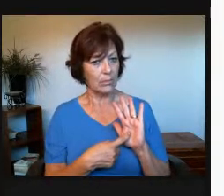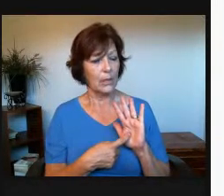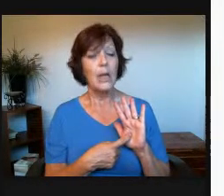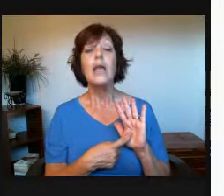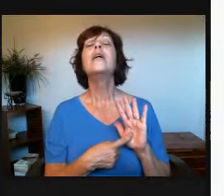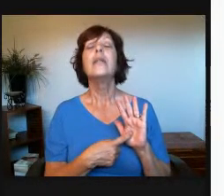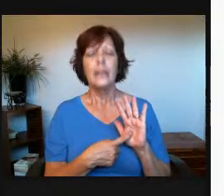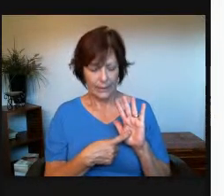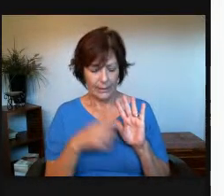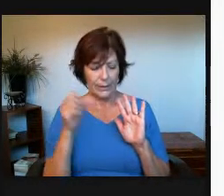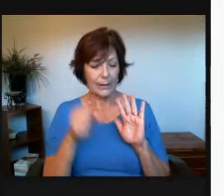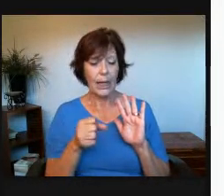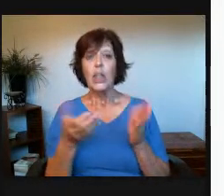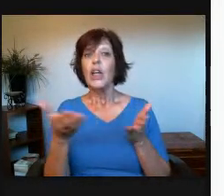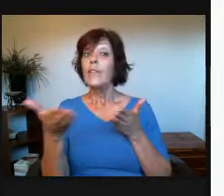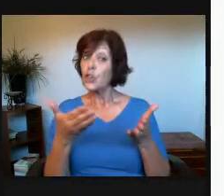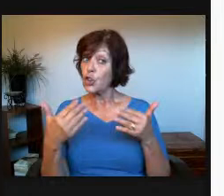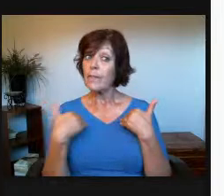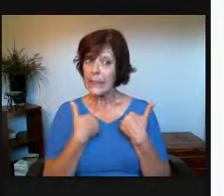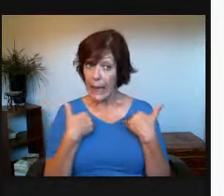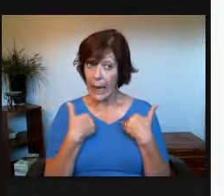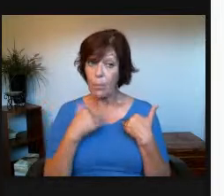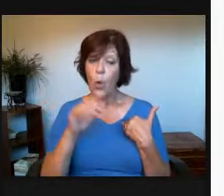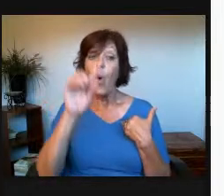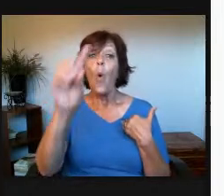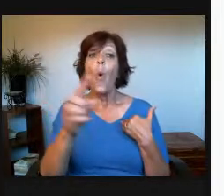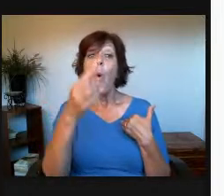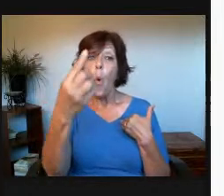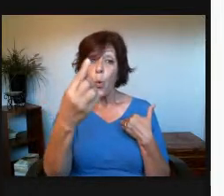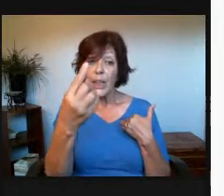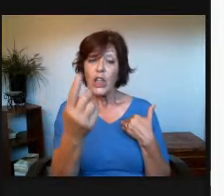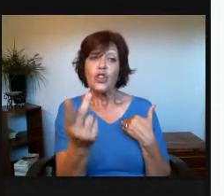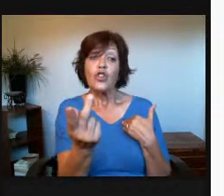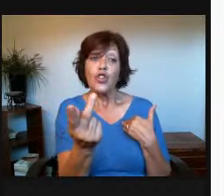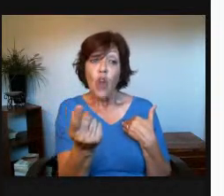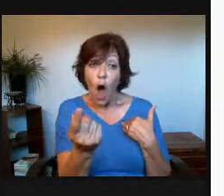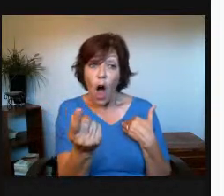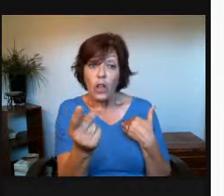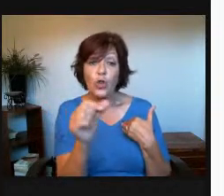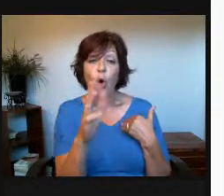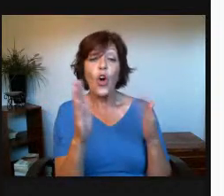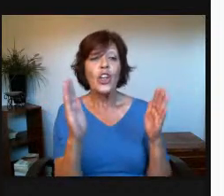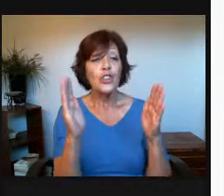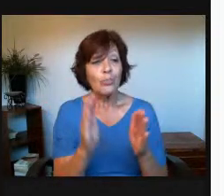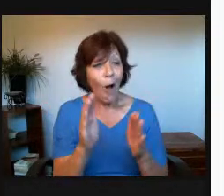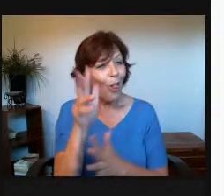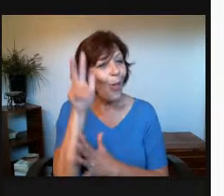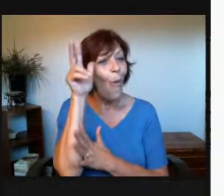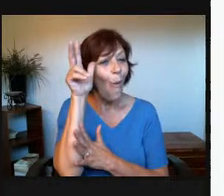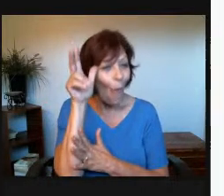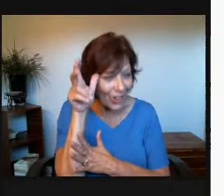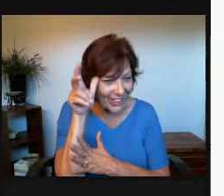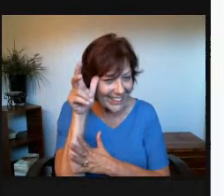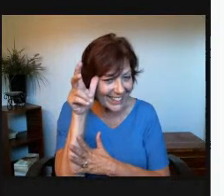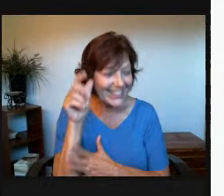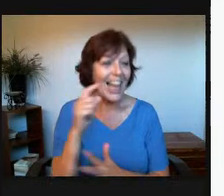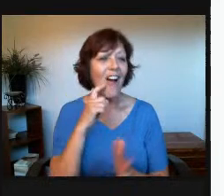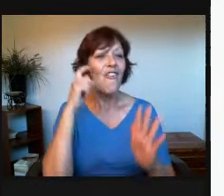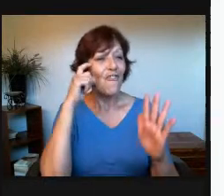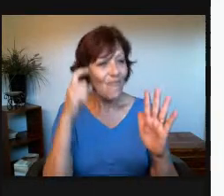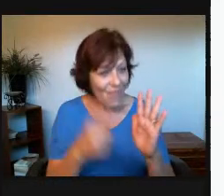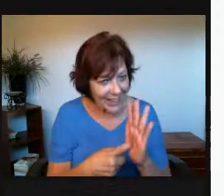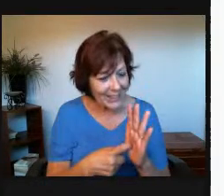even under service animals, only dogs or miniature horses are recognized by the Americans